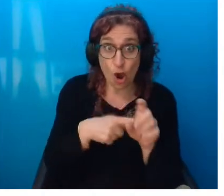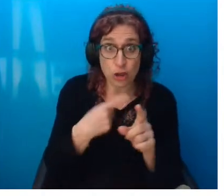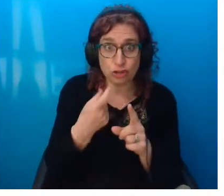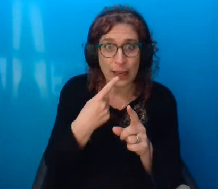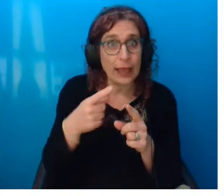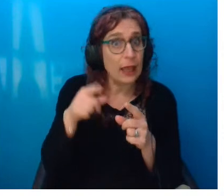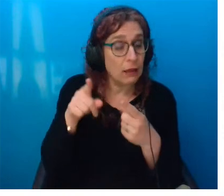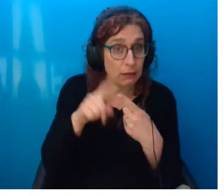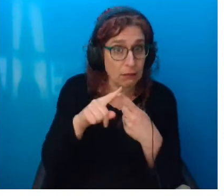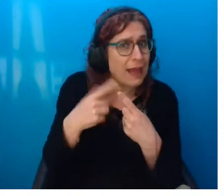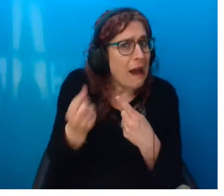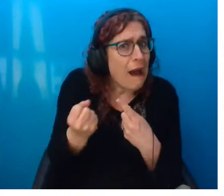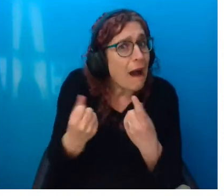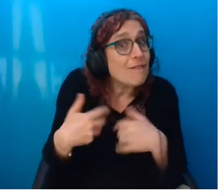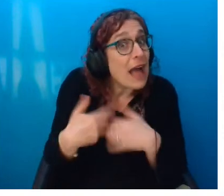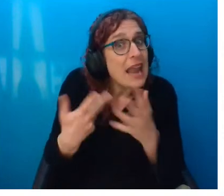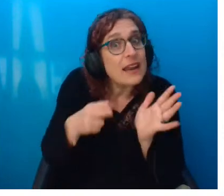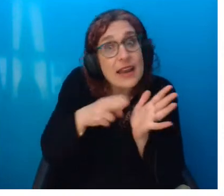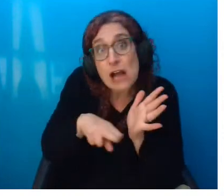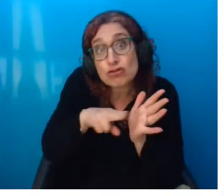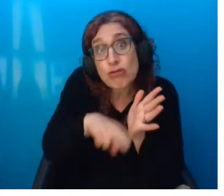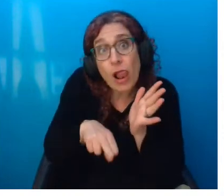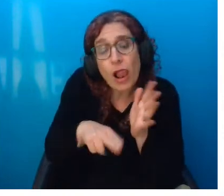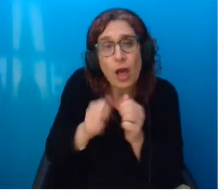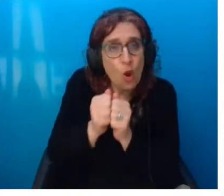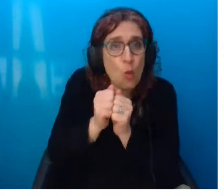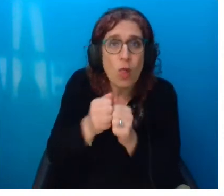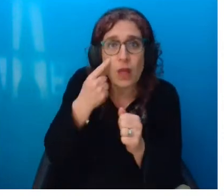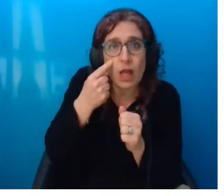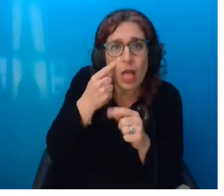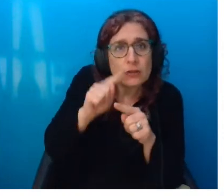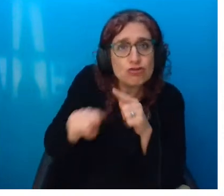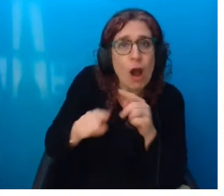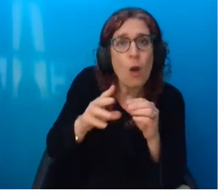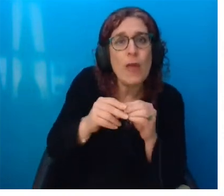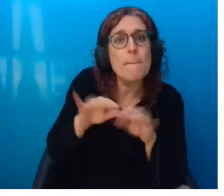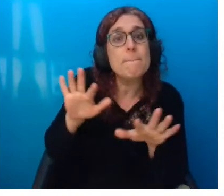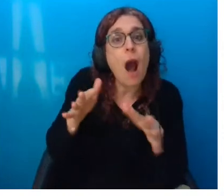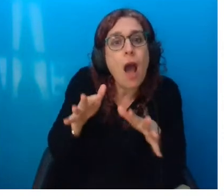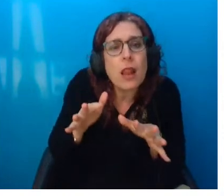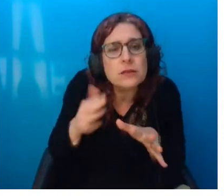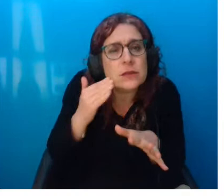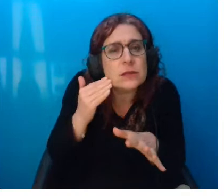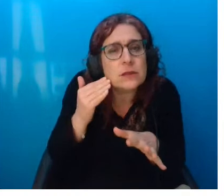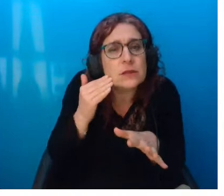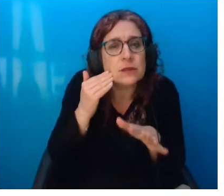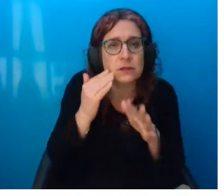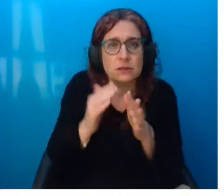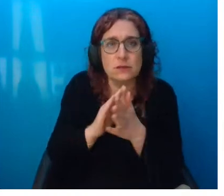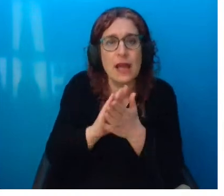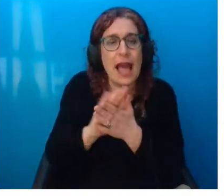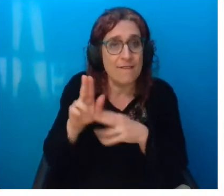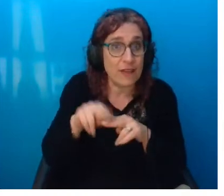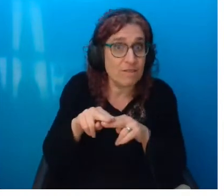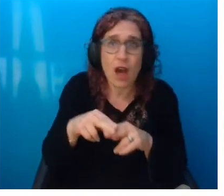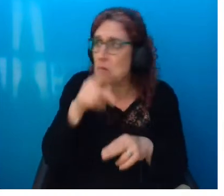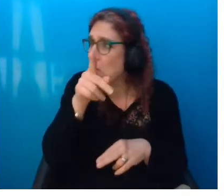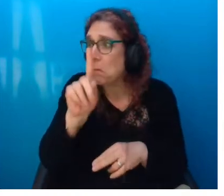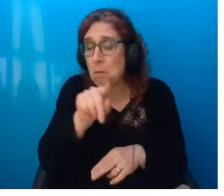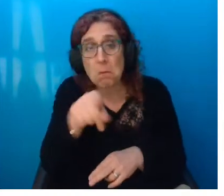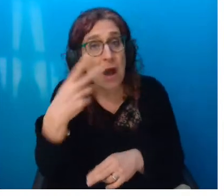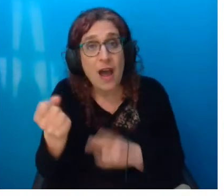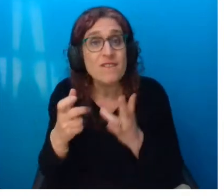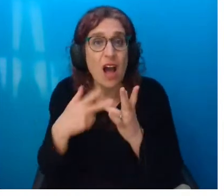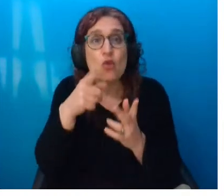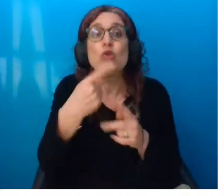natural remedies that people can try when they have mild hay fever? So you just talked about kind of nasal irrigation. Are there any other